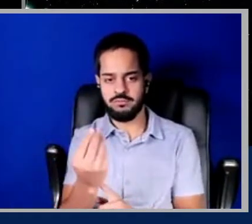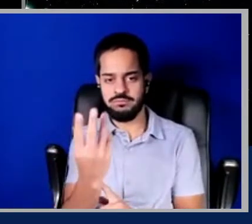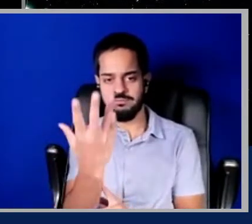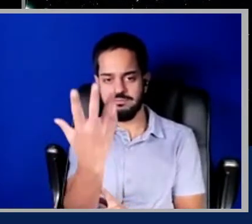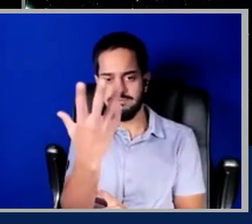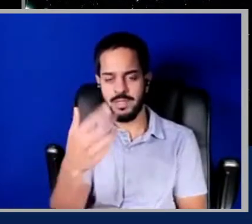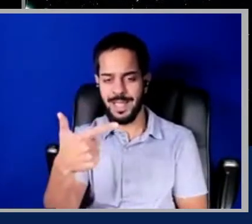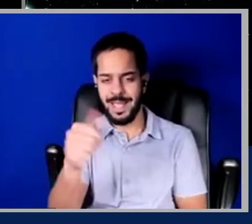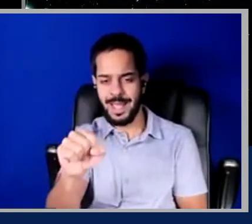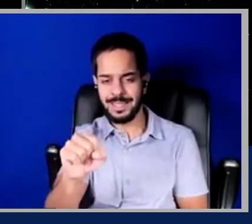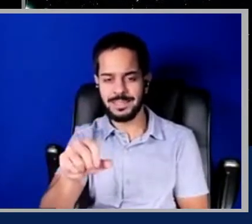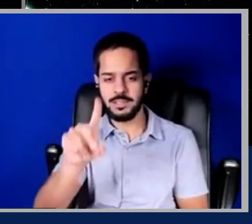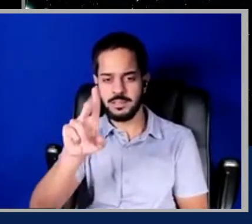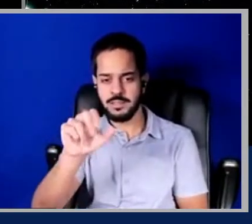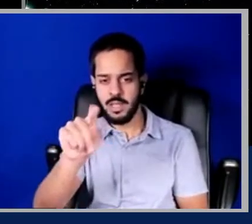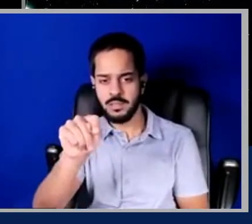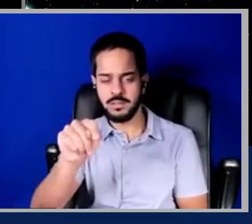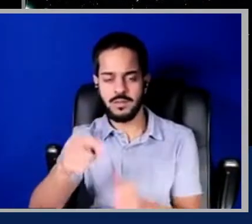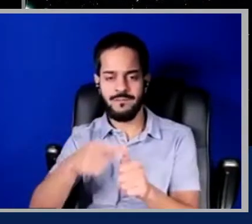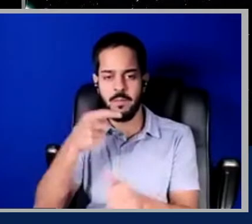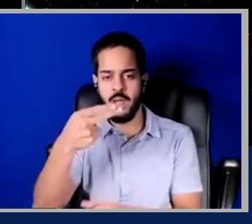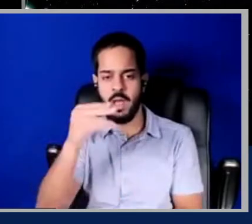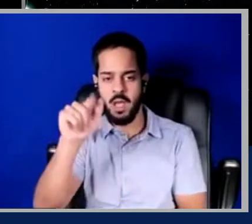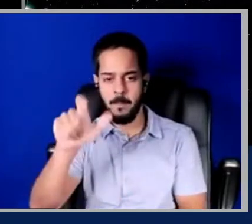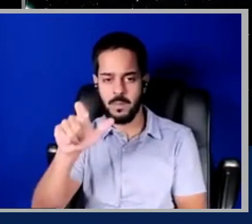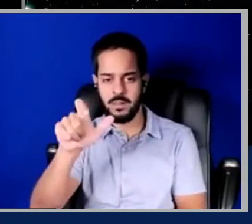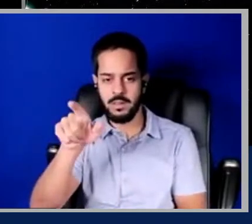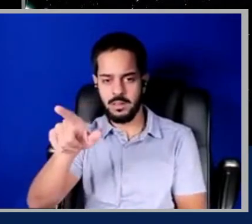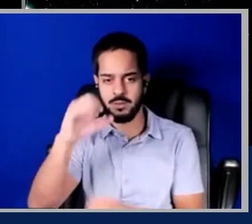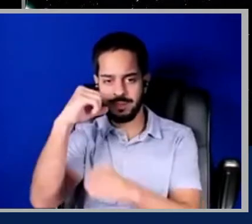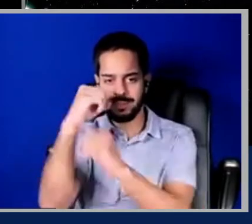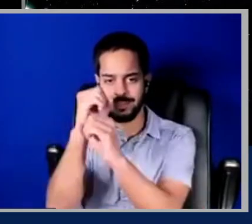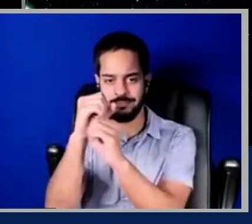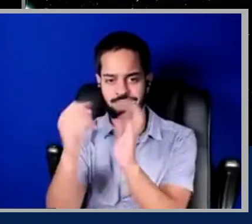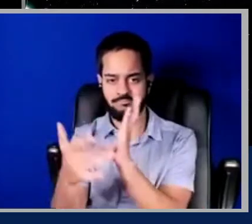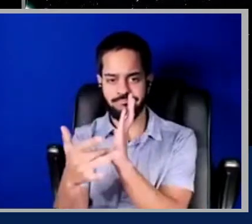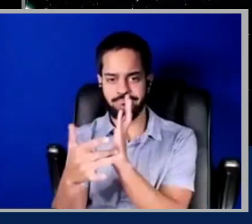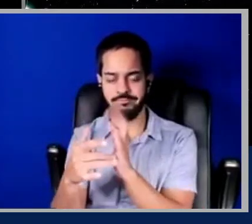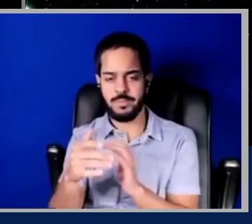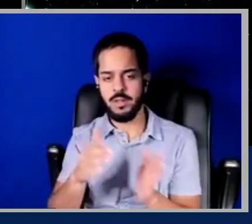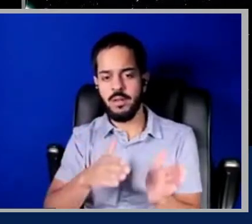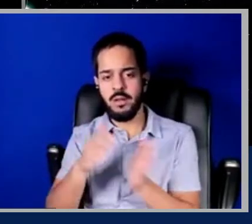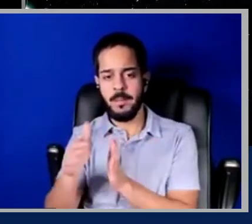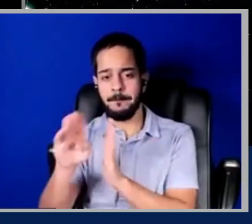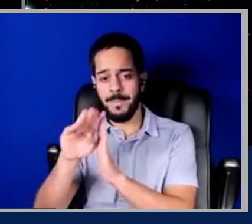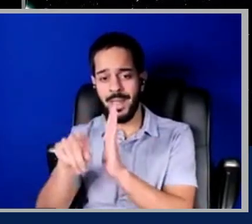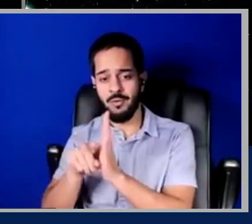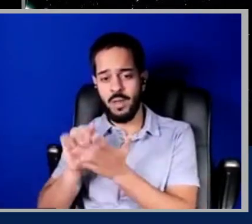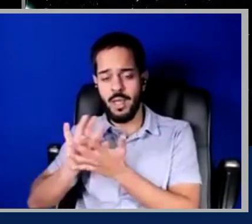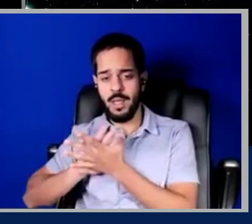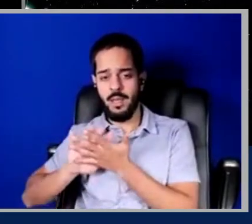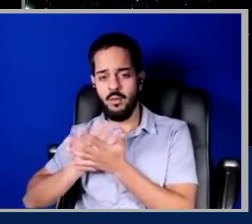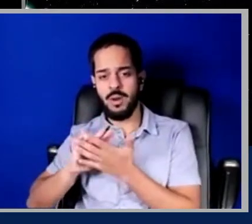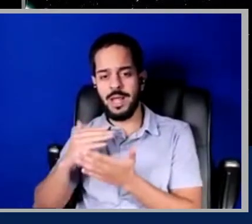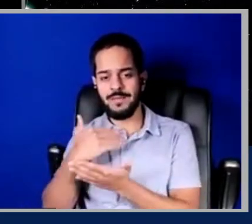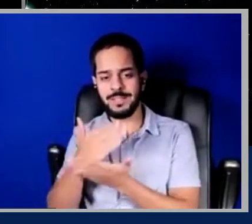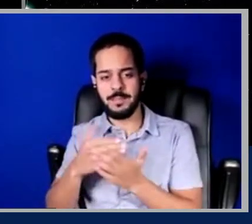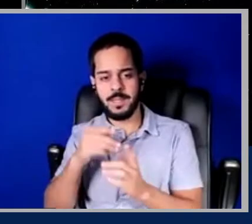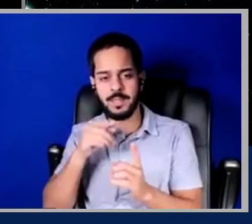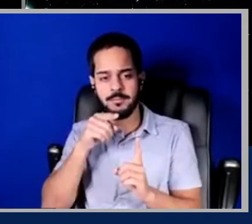are showcased from the Hubble Space Telescope. And then in the background, we have some sort of delicate pinpoints of